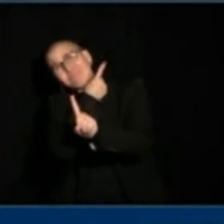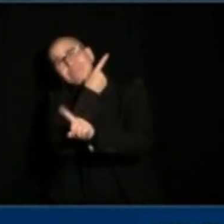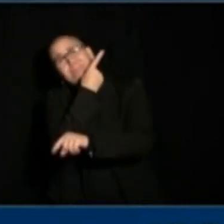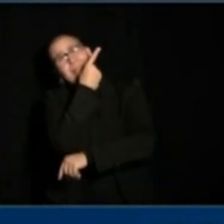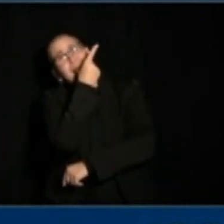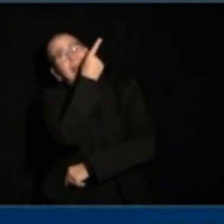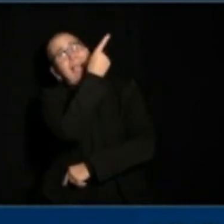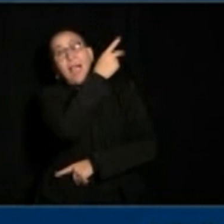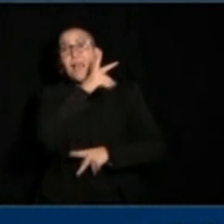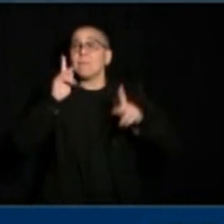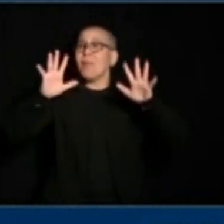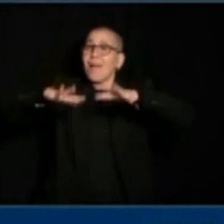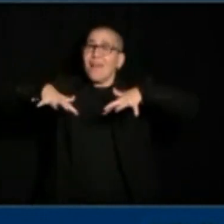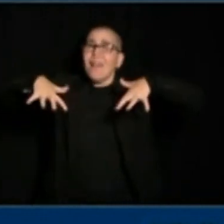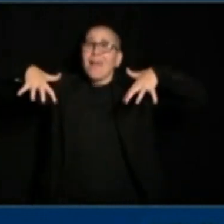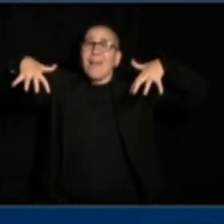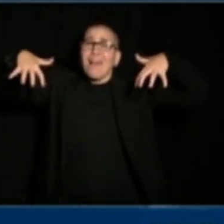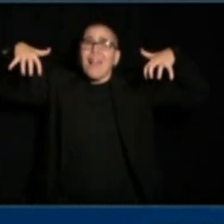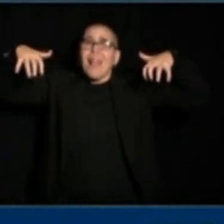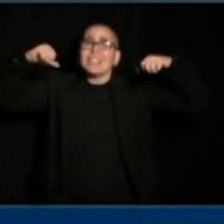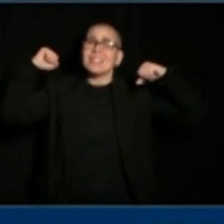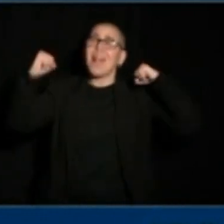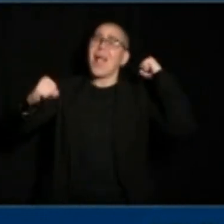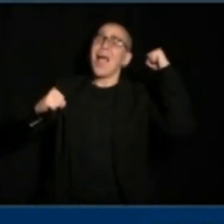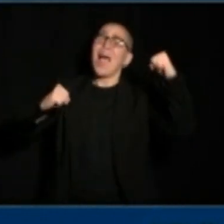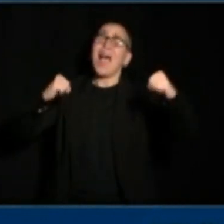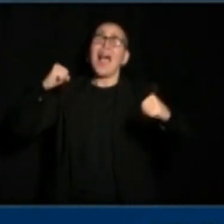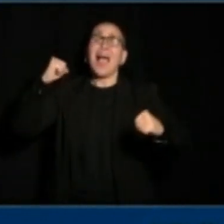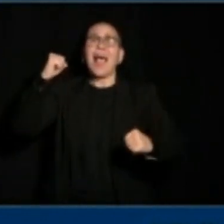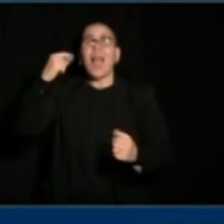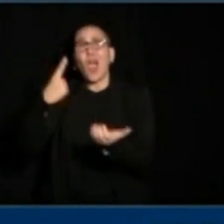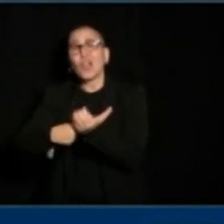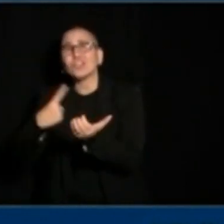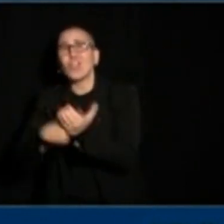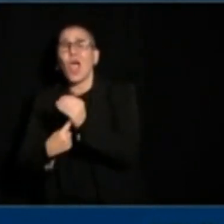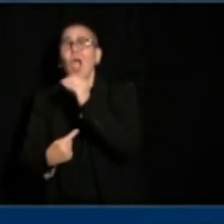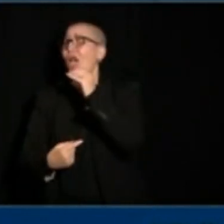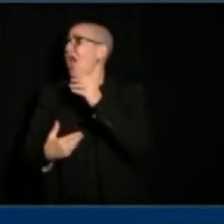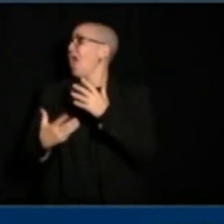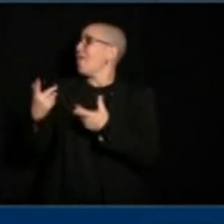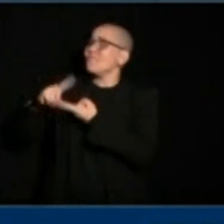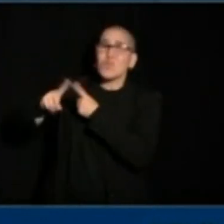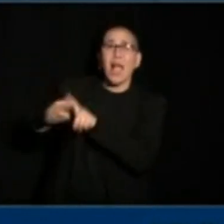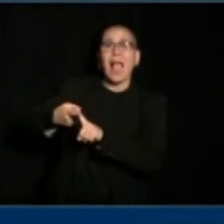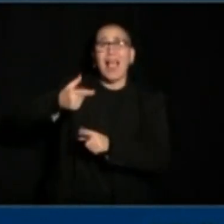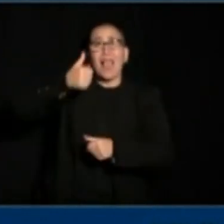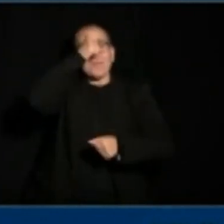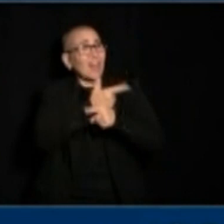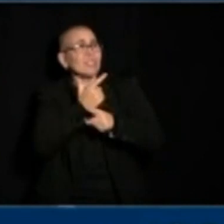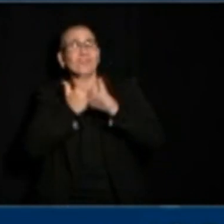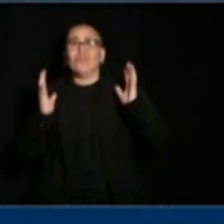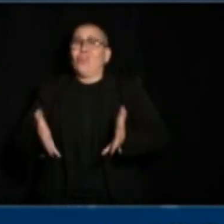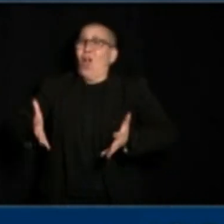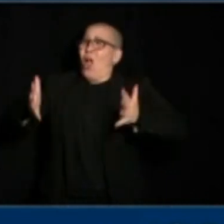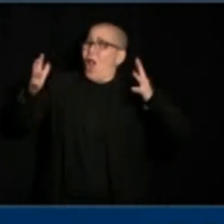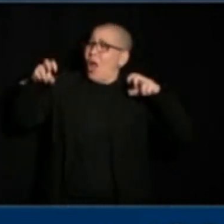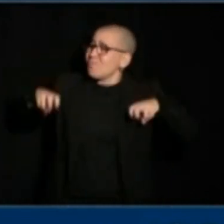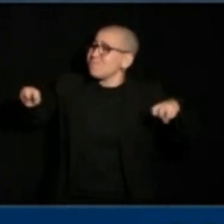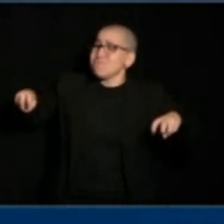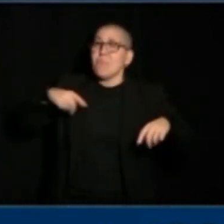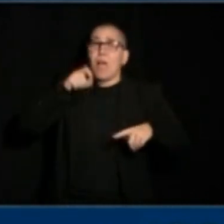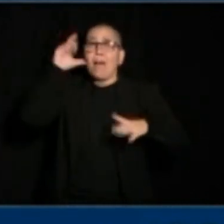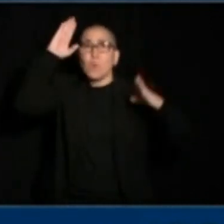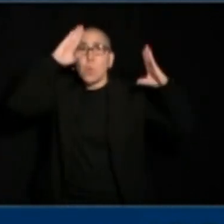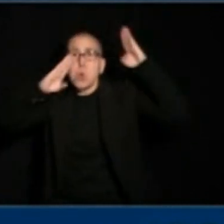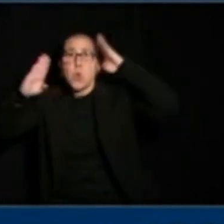the Twins play while you eat a hot dog and talk to your brother-in-law and your next-door neighbor who are decked out and talking maybe without a mask, the ability